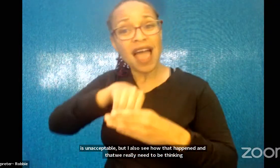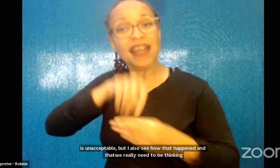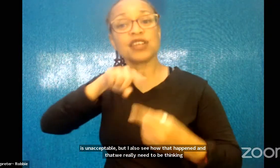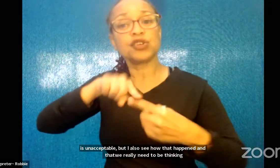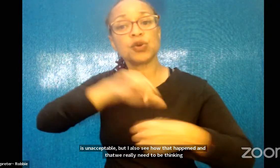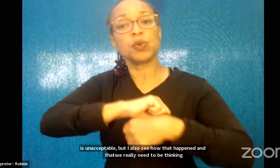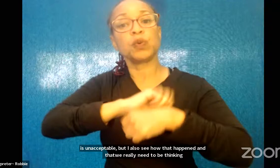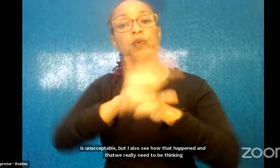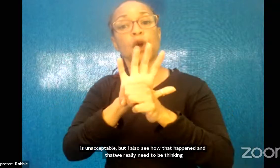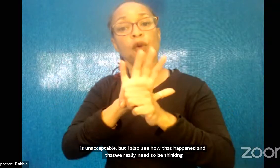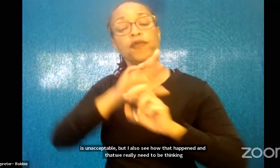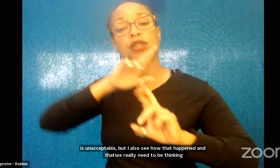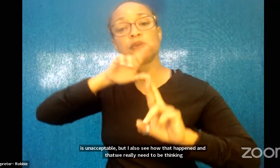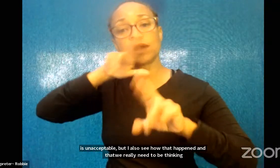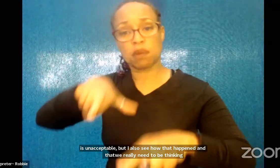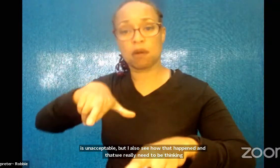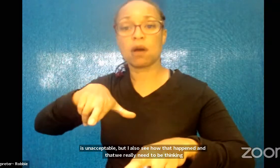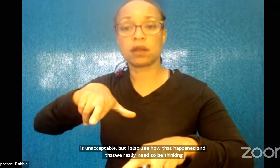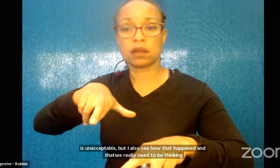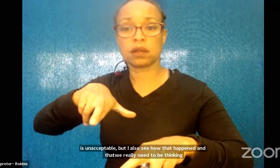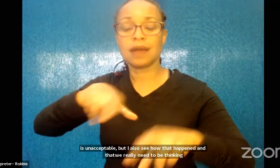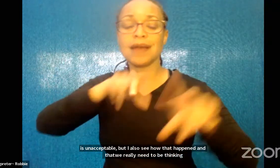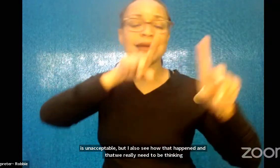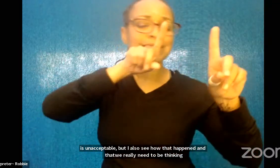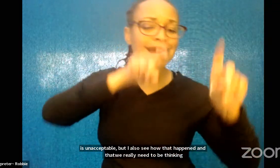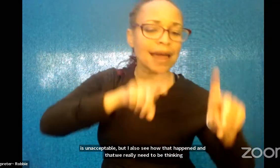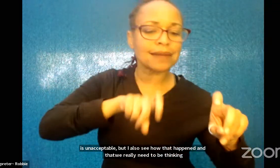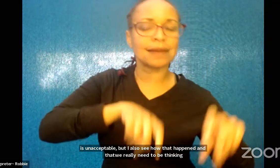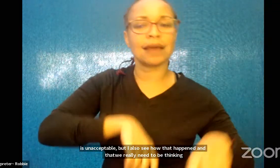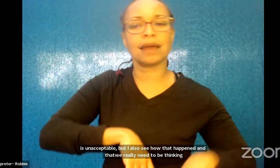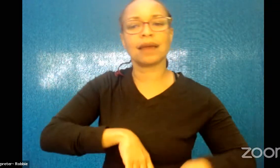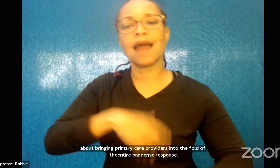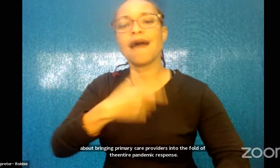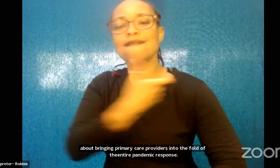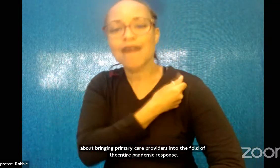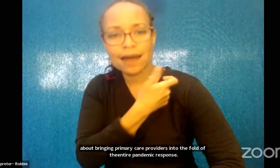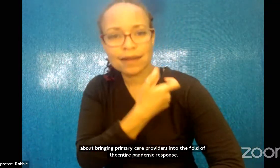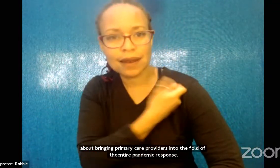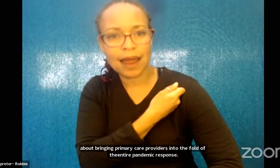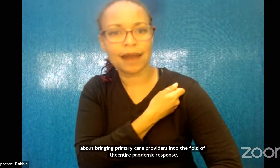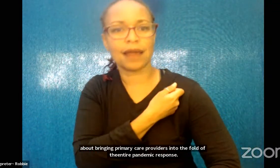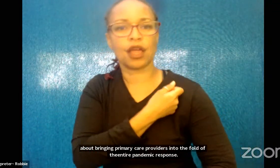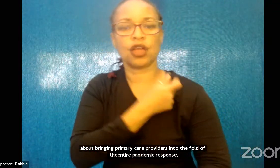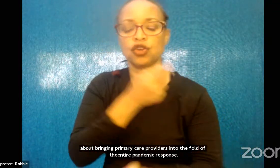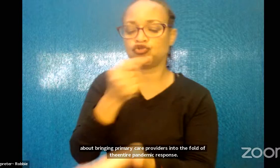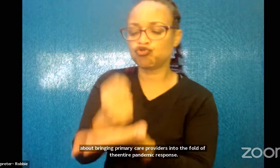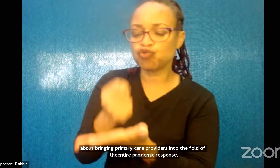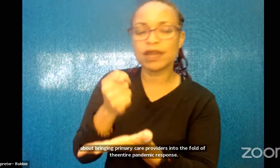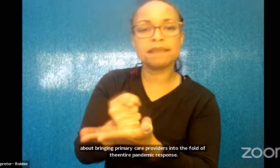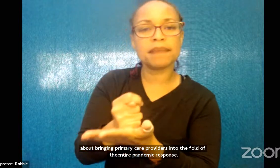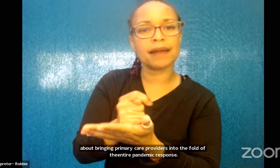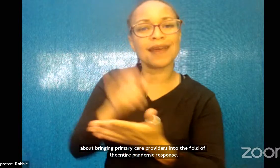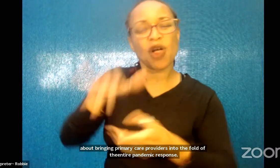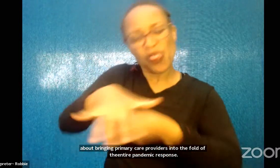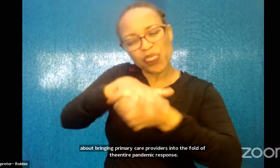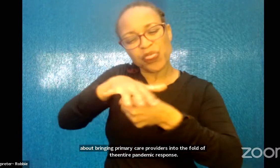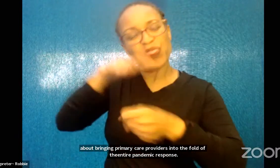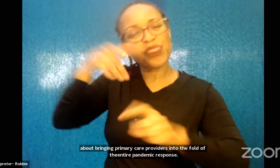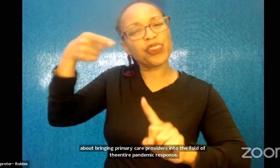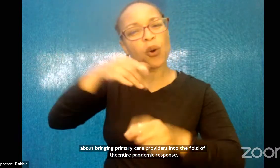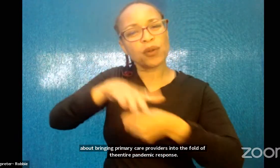response, testing, vaccinating, and treatment, particularly because we are